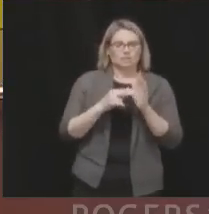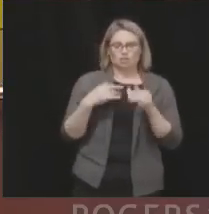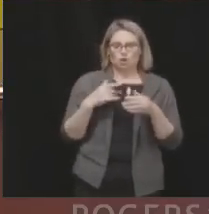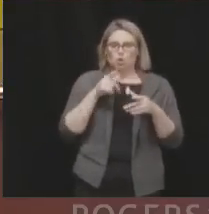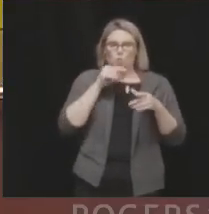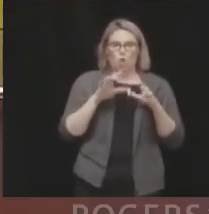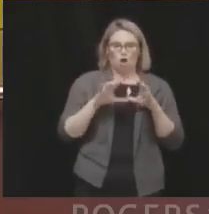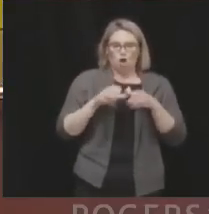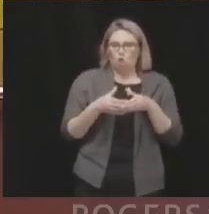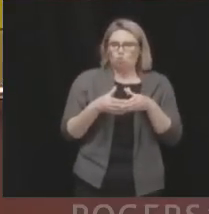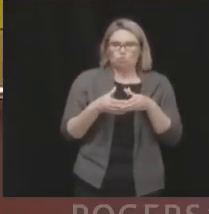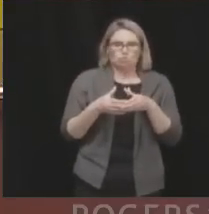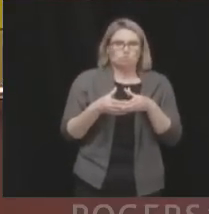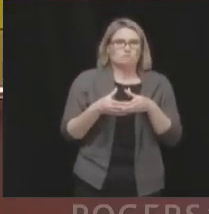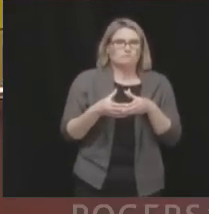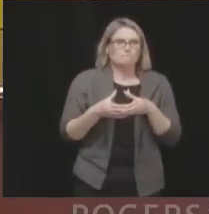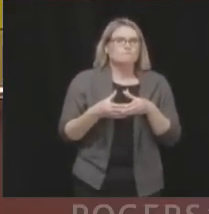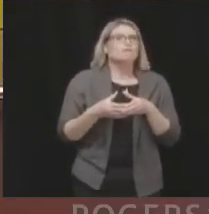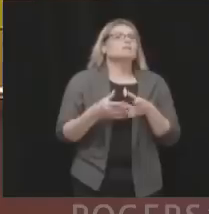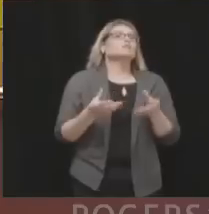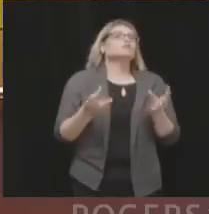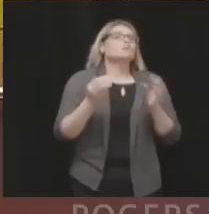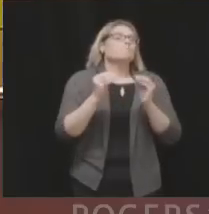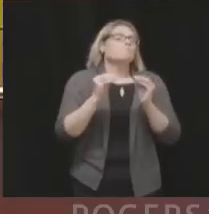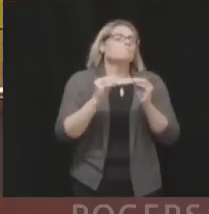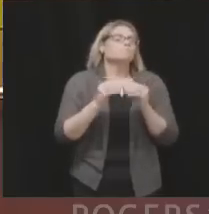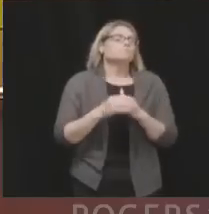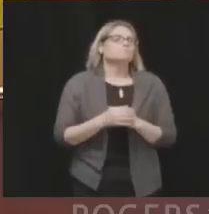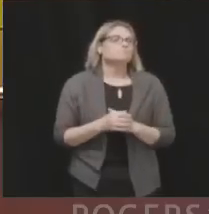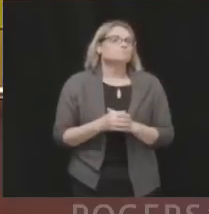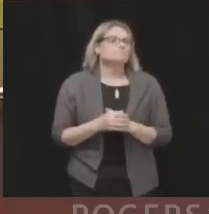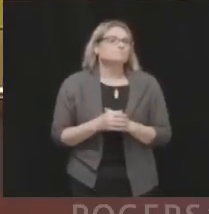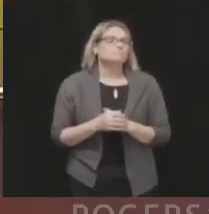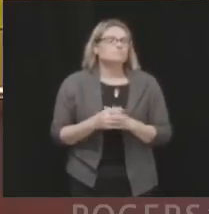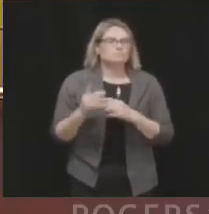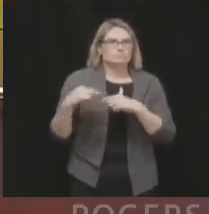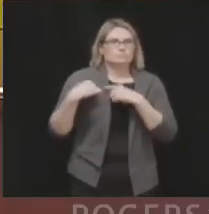Thank you. John Chilibeck, Daily Gleaner.